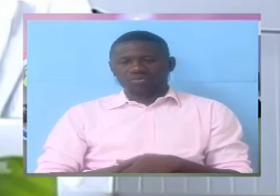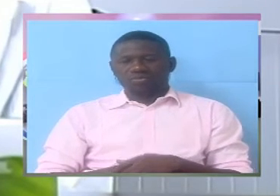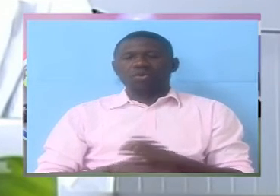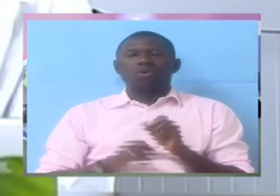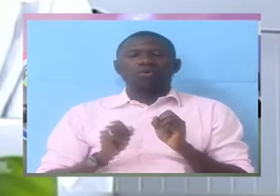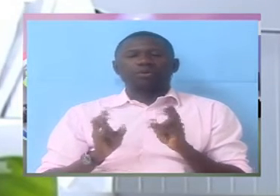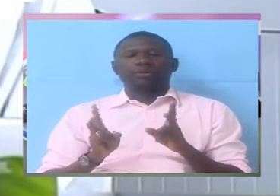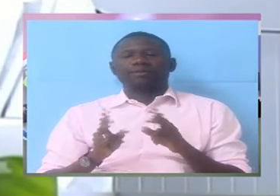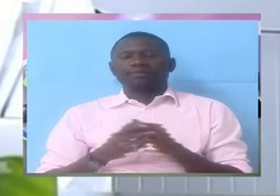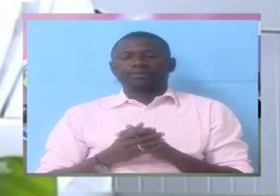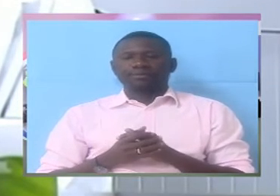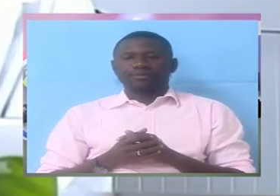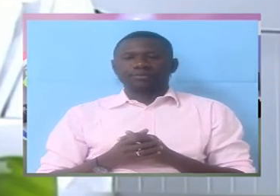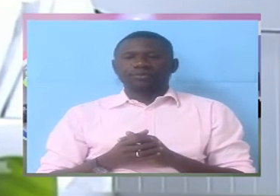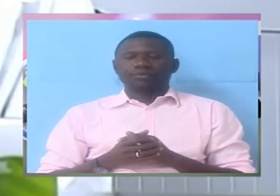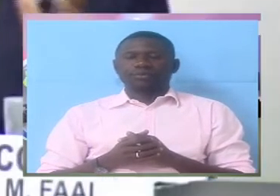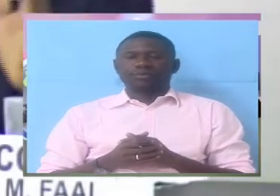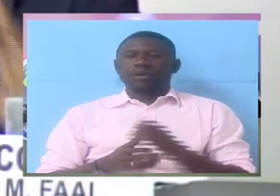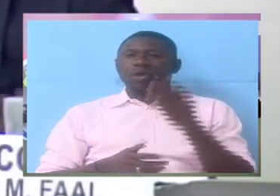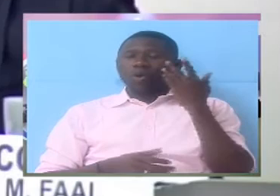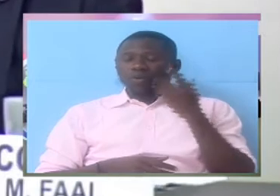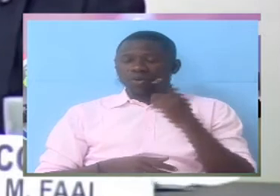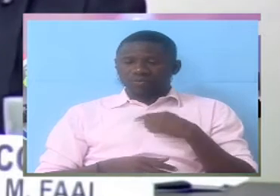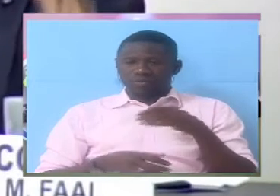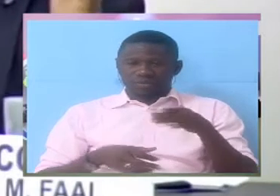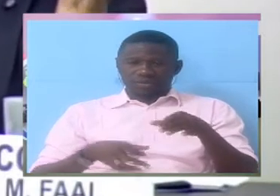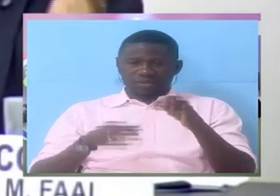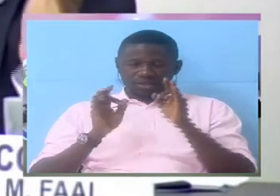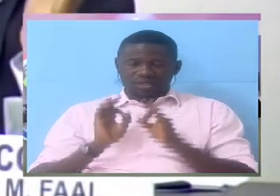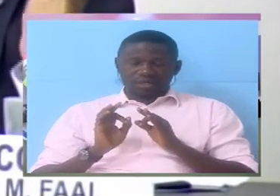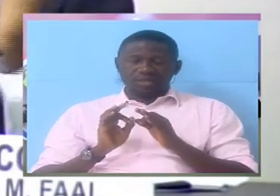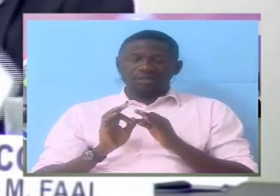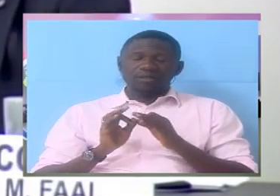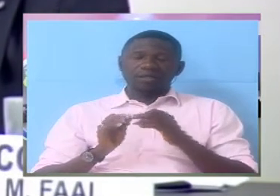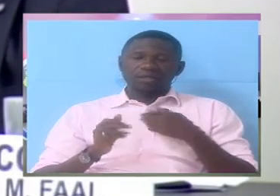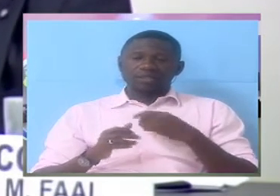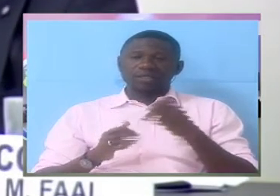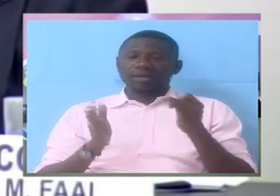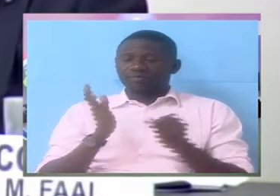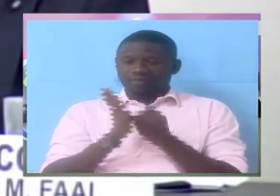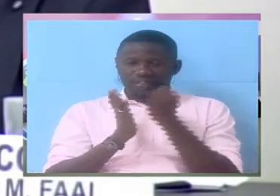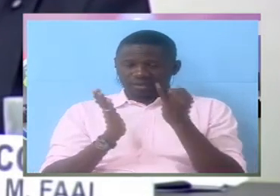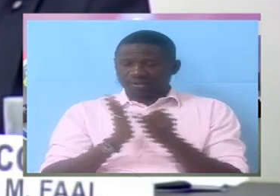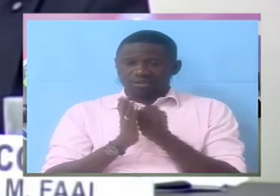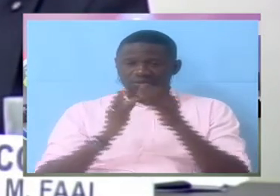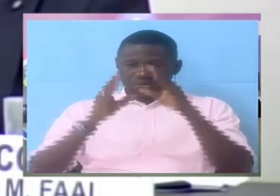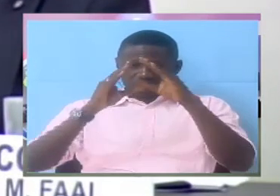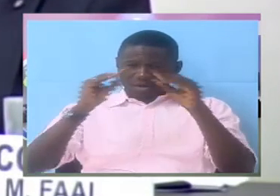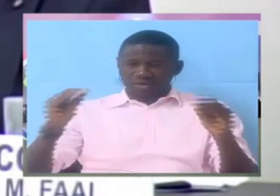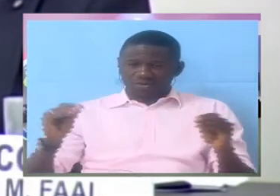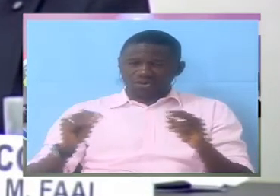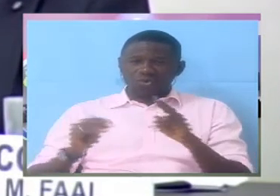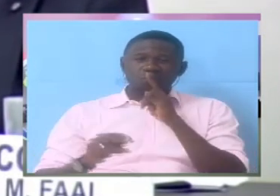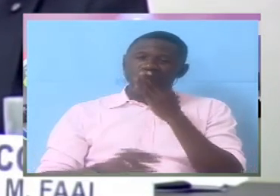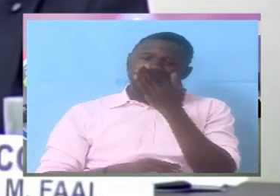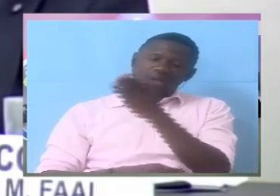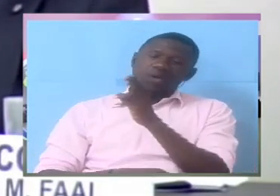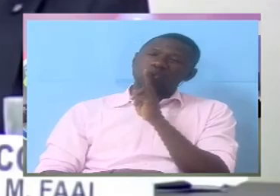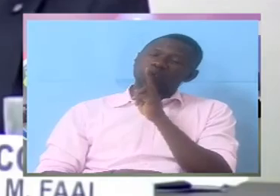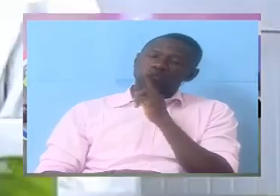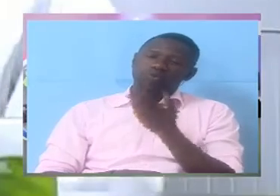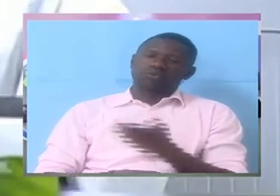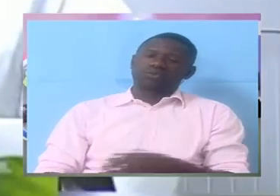All right. When he was taken at investigations, who was there? We were on